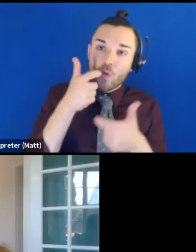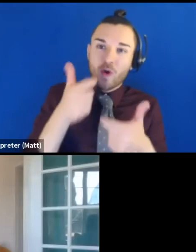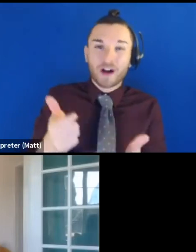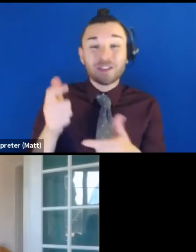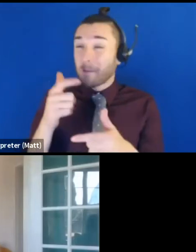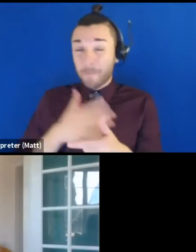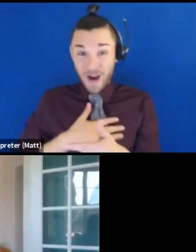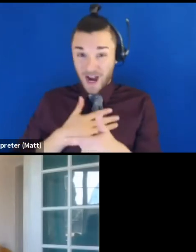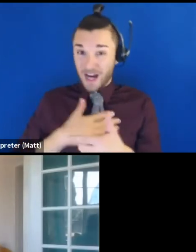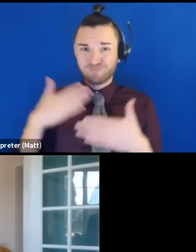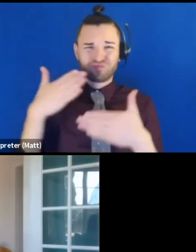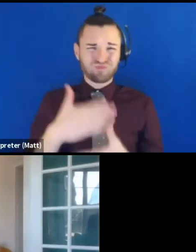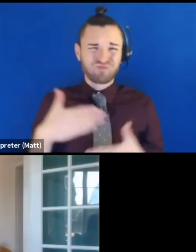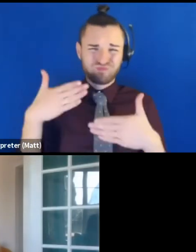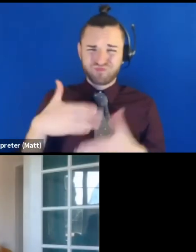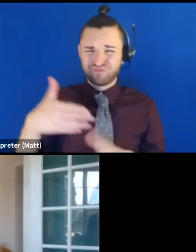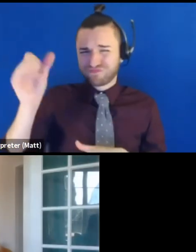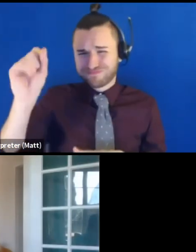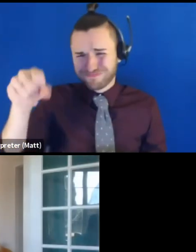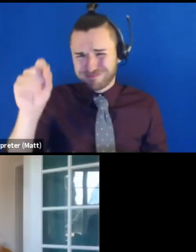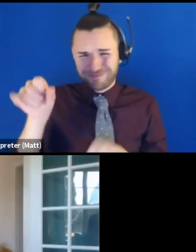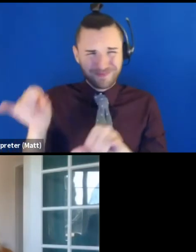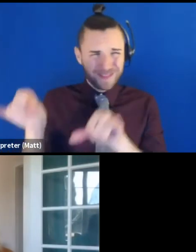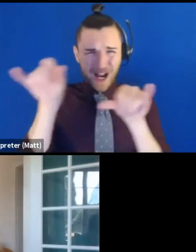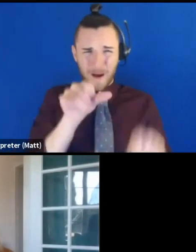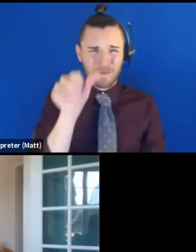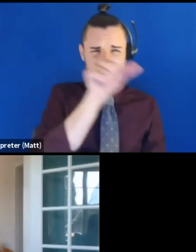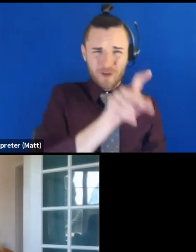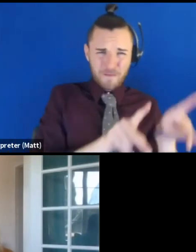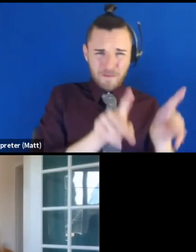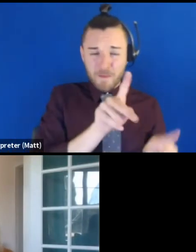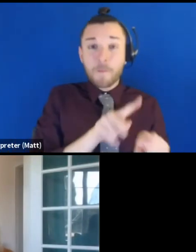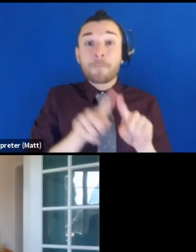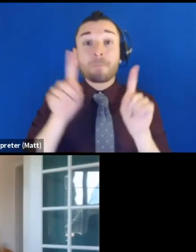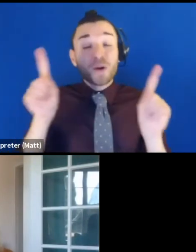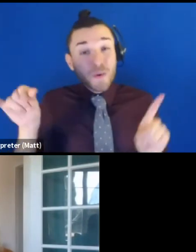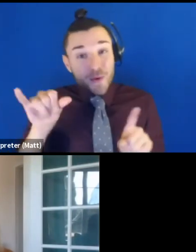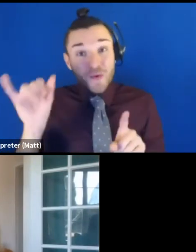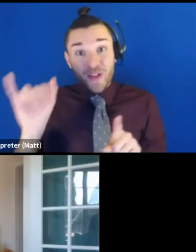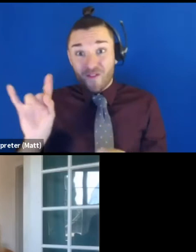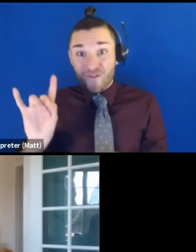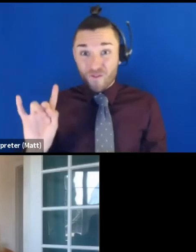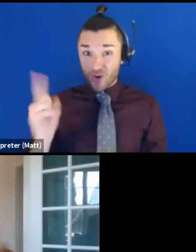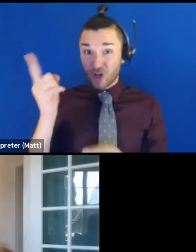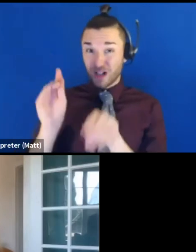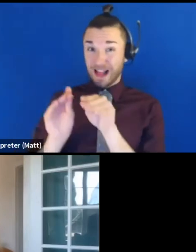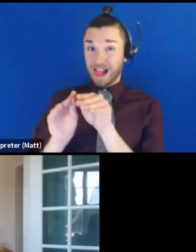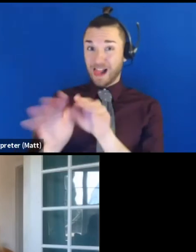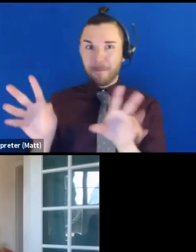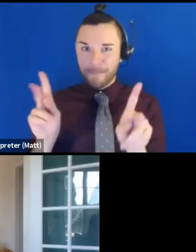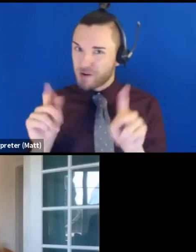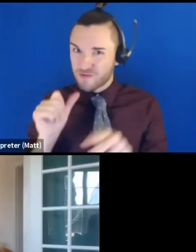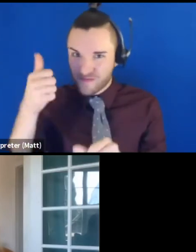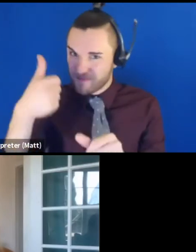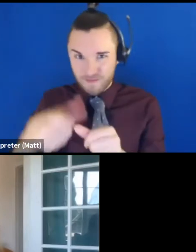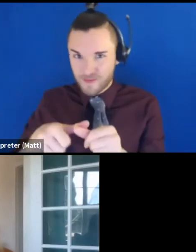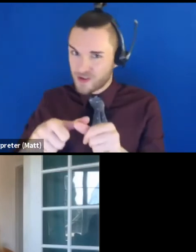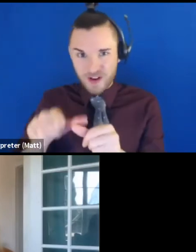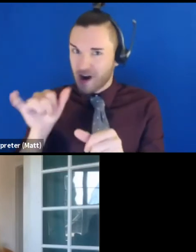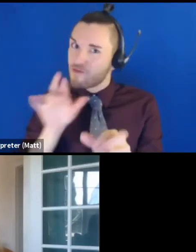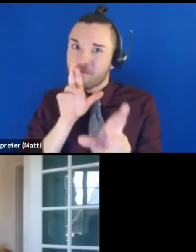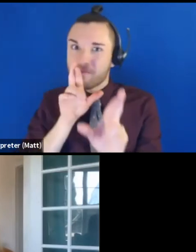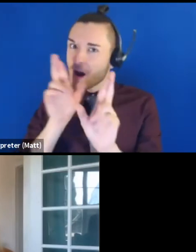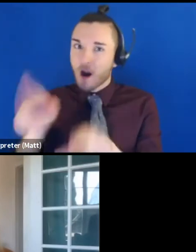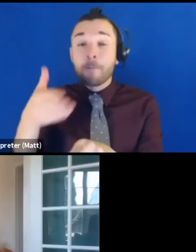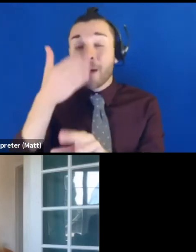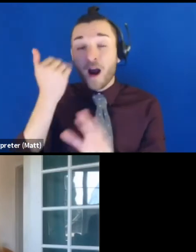I think sometimes people have trouble going back in time and remembering what it was like for that show to come out, because not just the way the characters